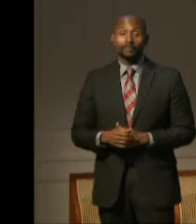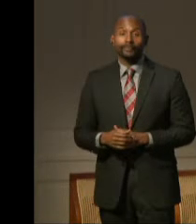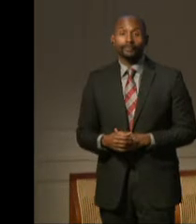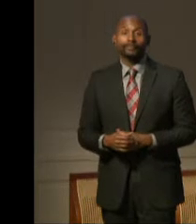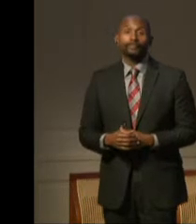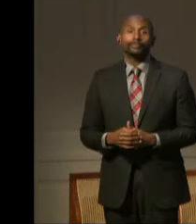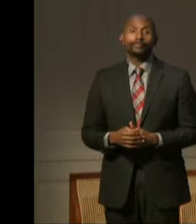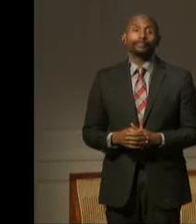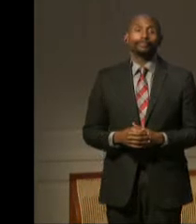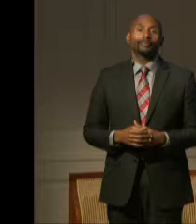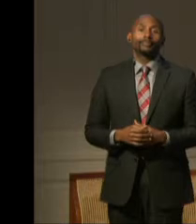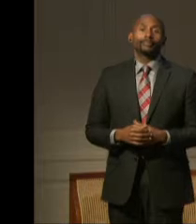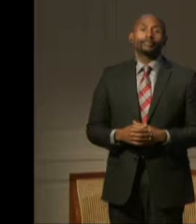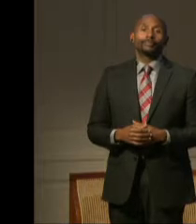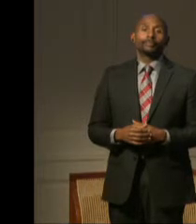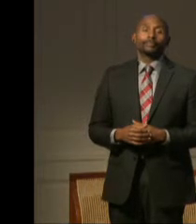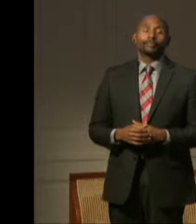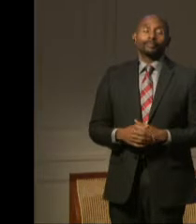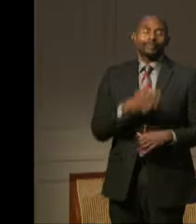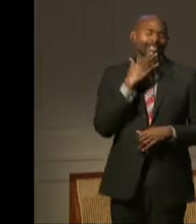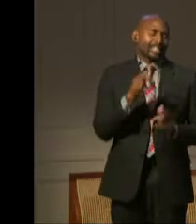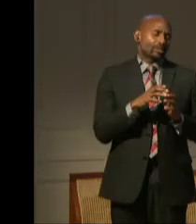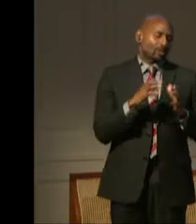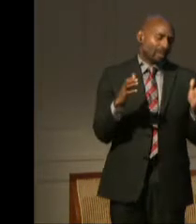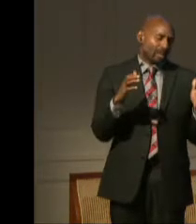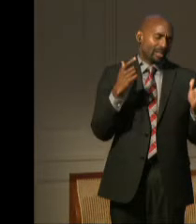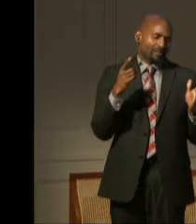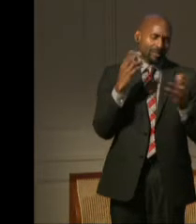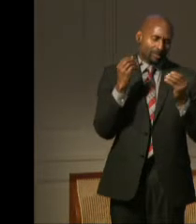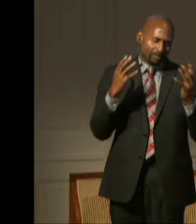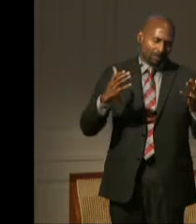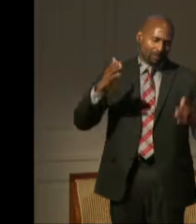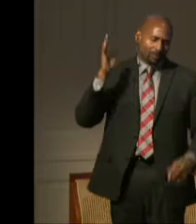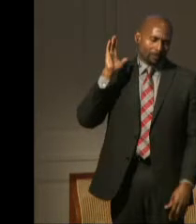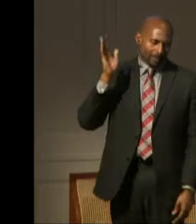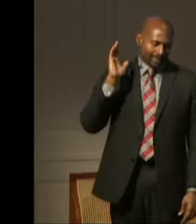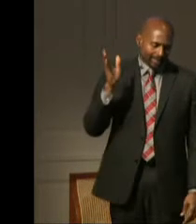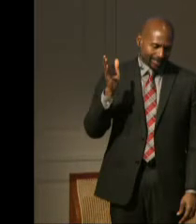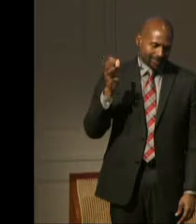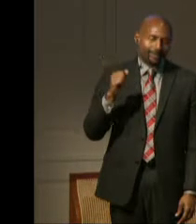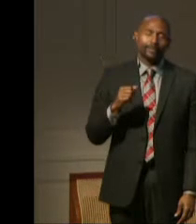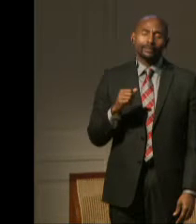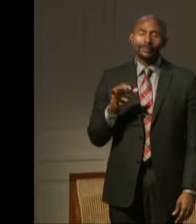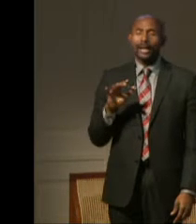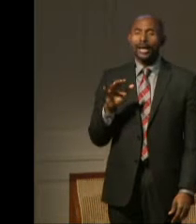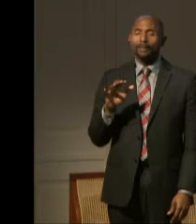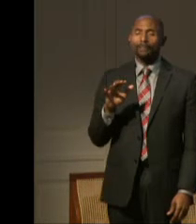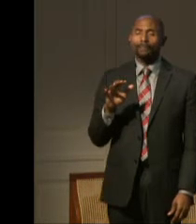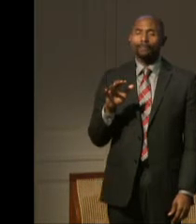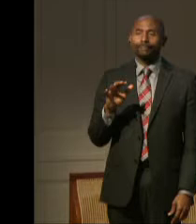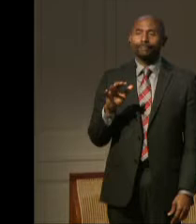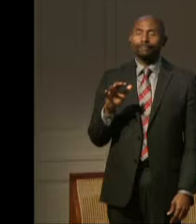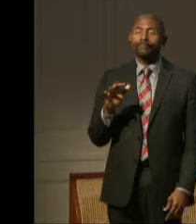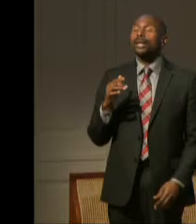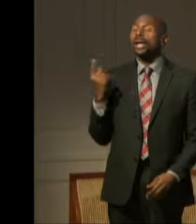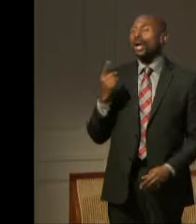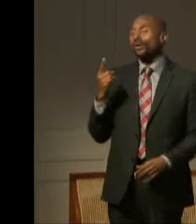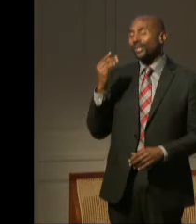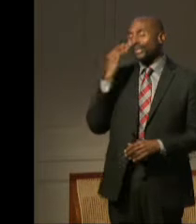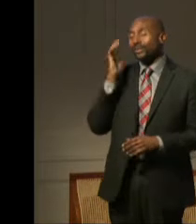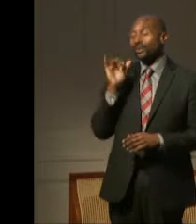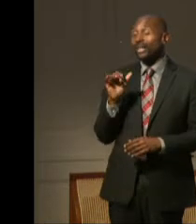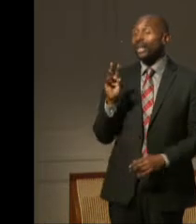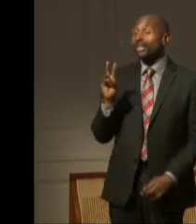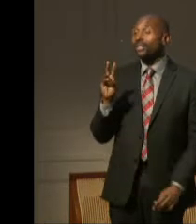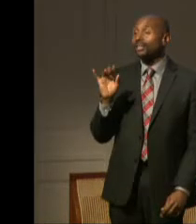Thank you so much for a beautiful presentation. I always knew that Williams